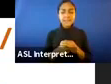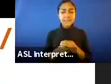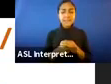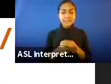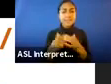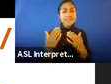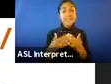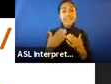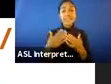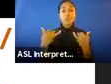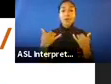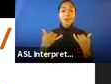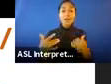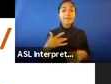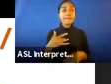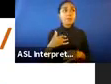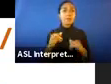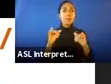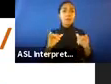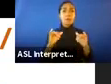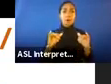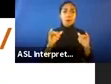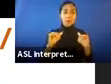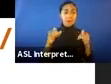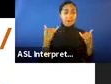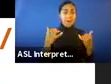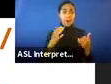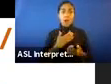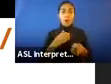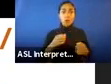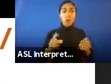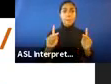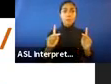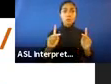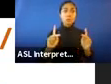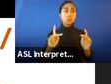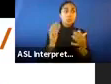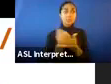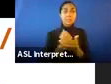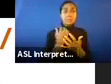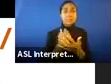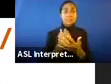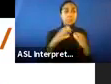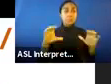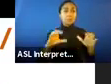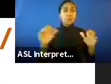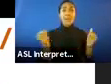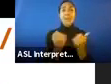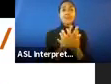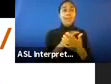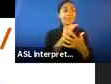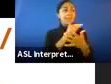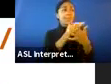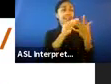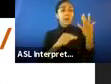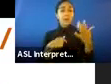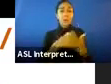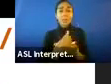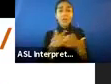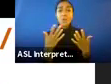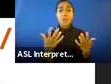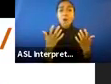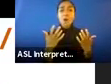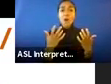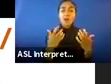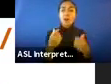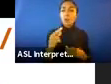like, this is our chance to get everything we want, or to do, you know, to find some, you know, to want a simple